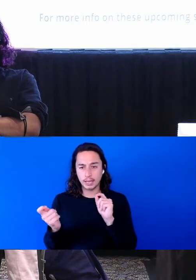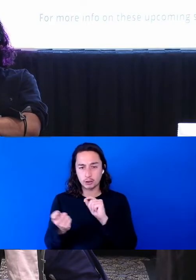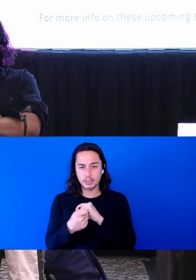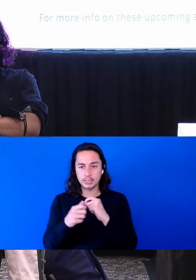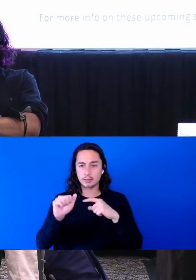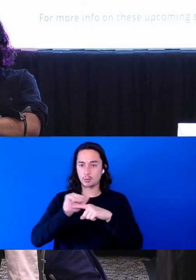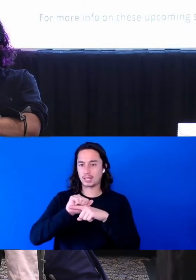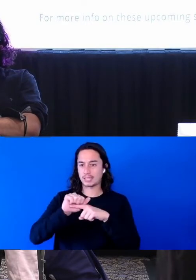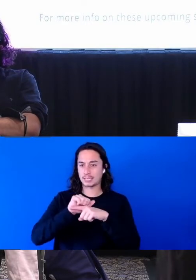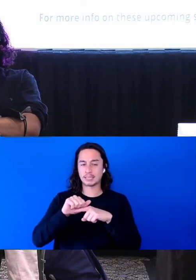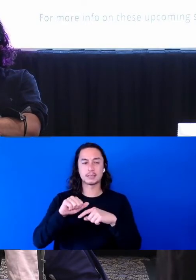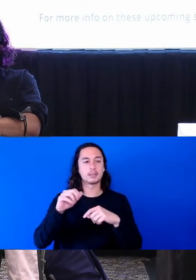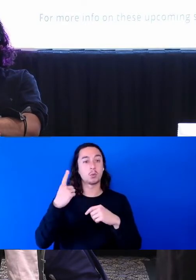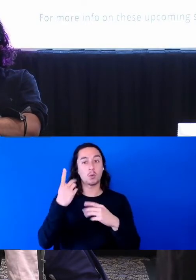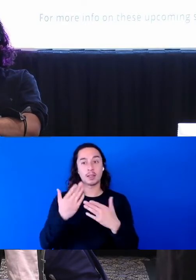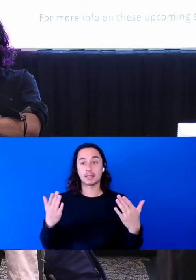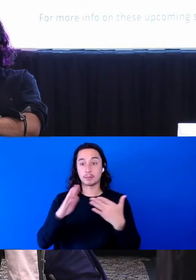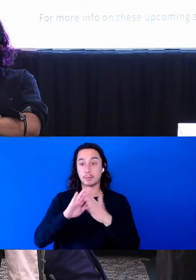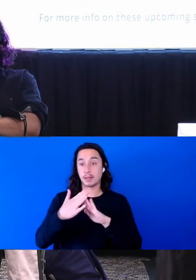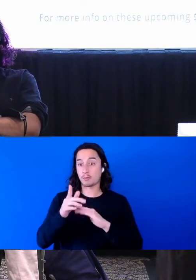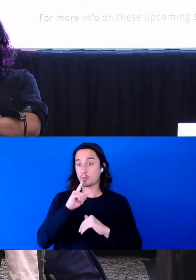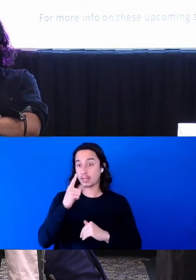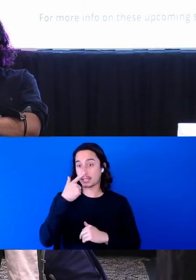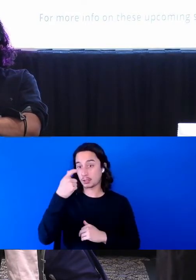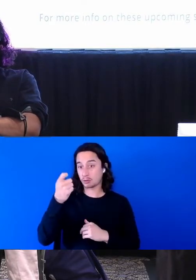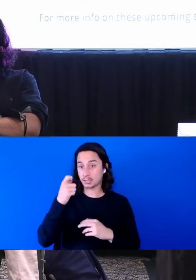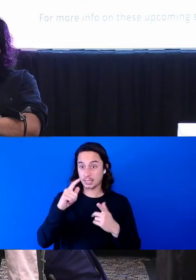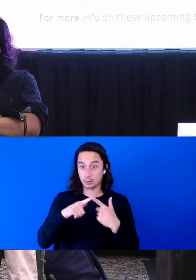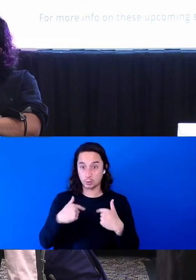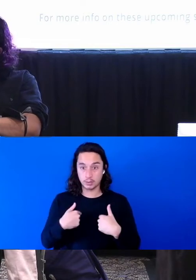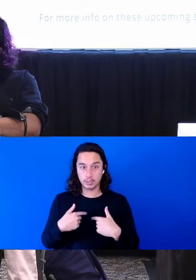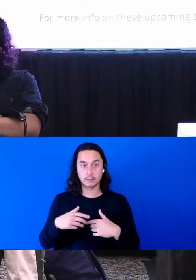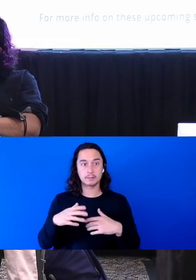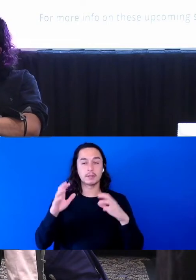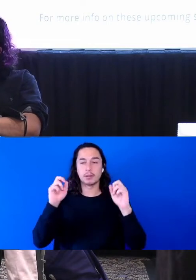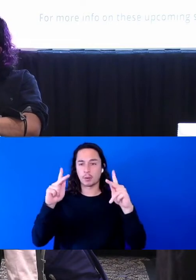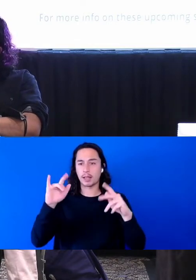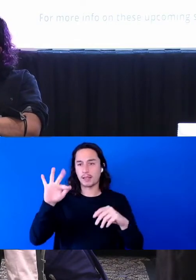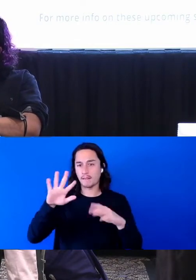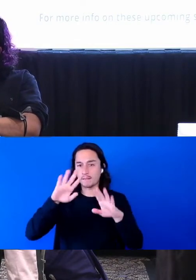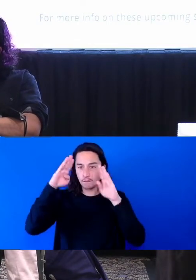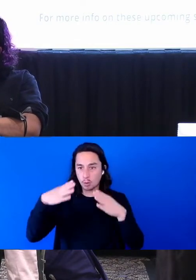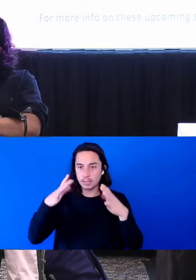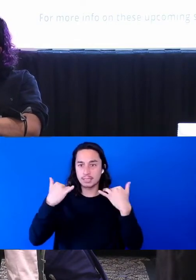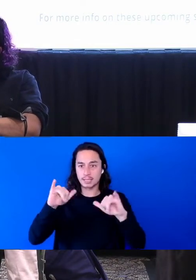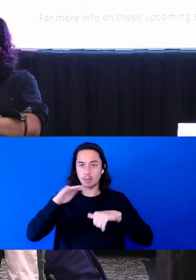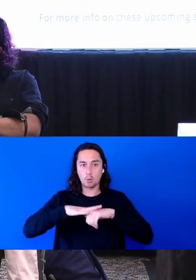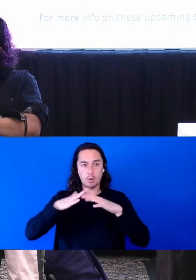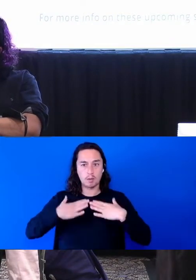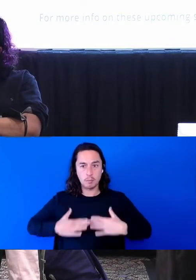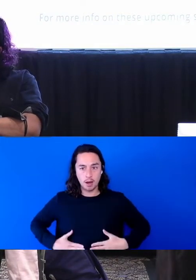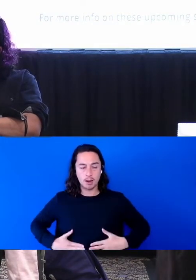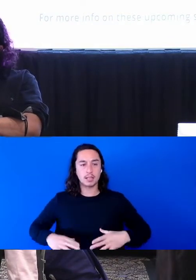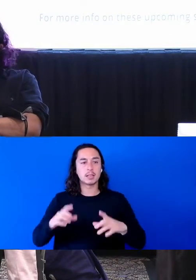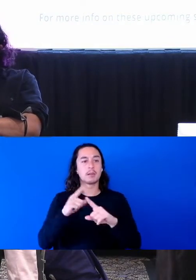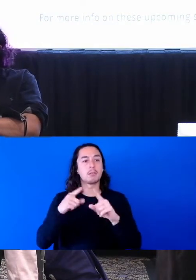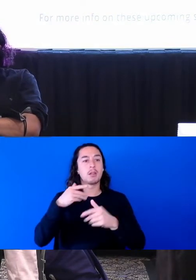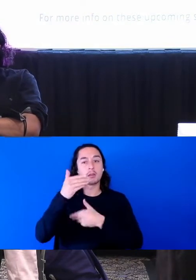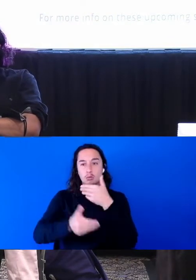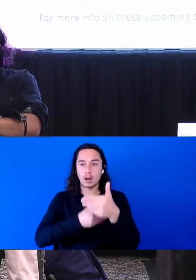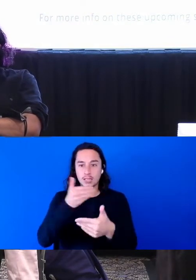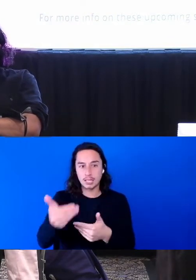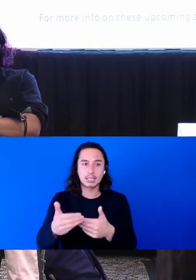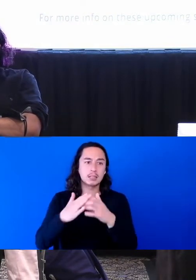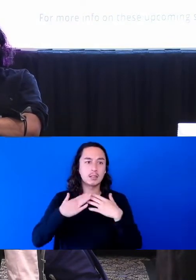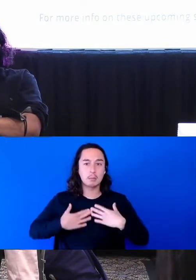things that started to become really interesting to me was, okay, what if the focus is still on the body, but the processes that the body is